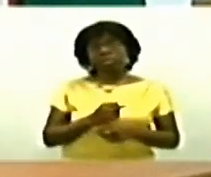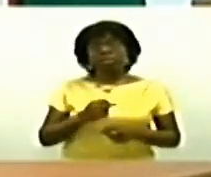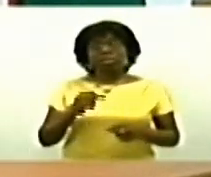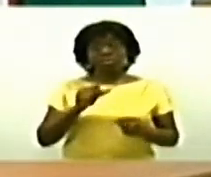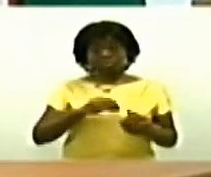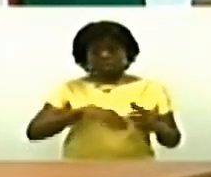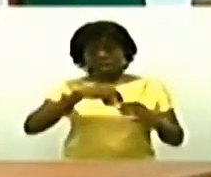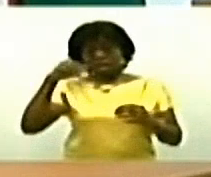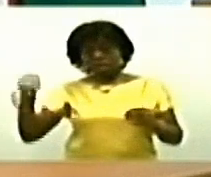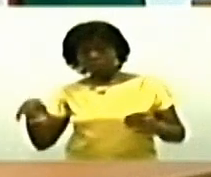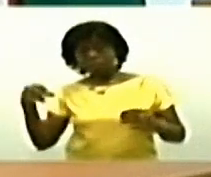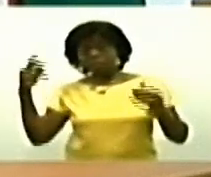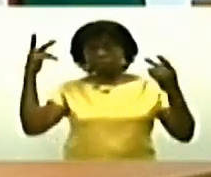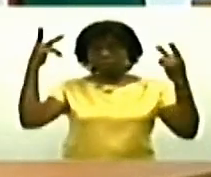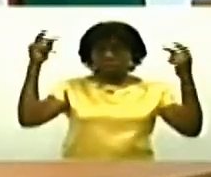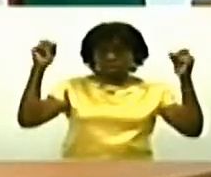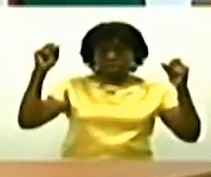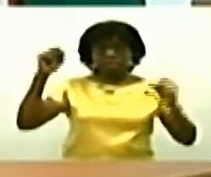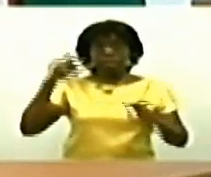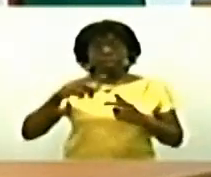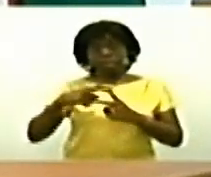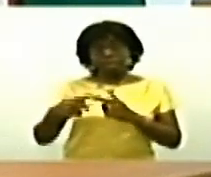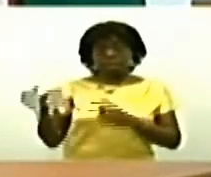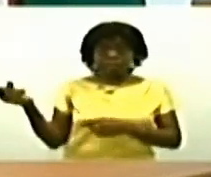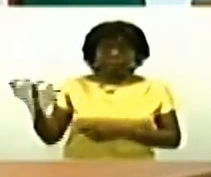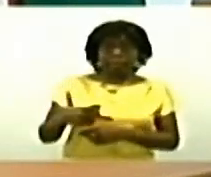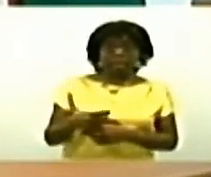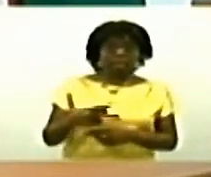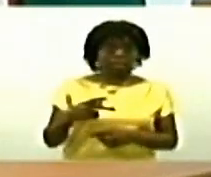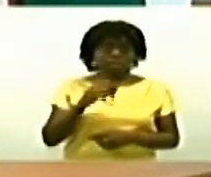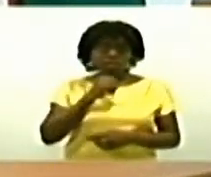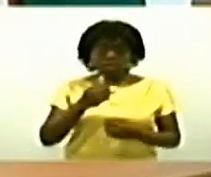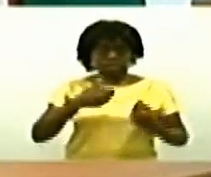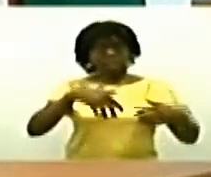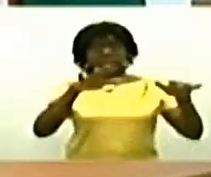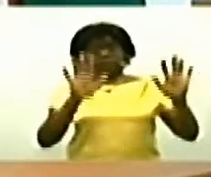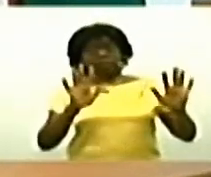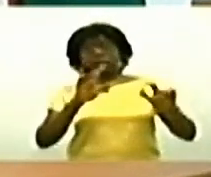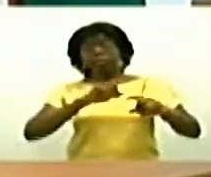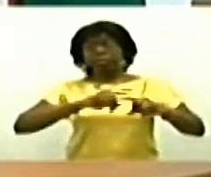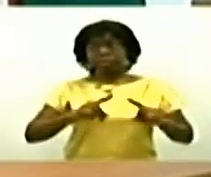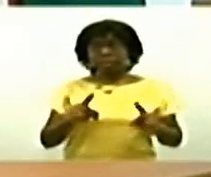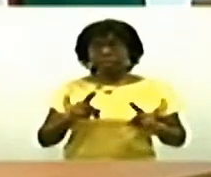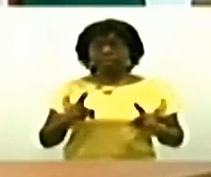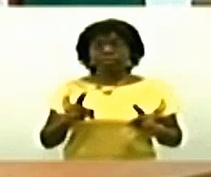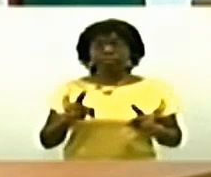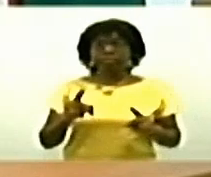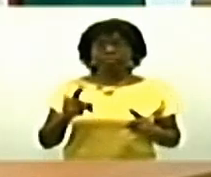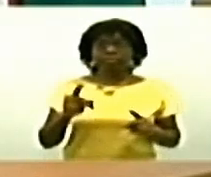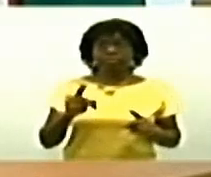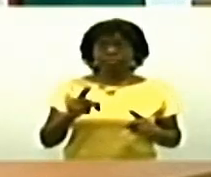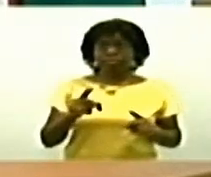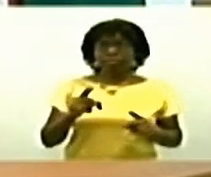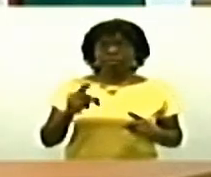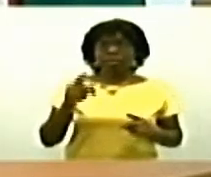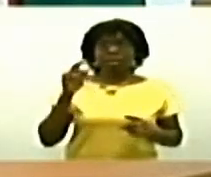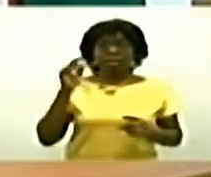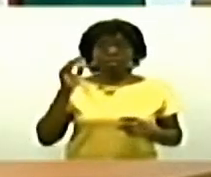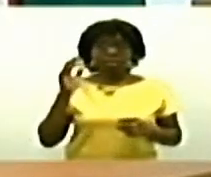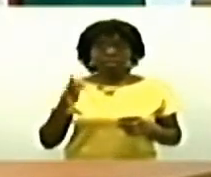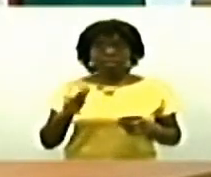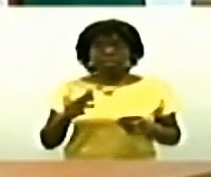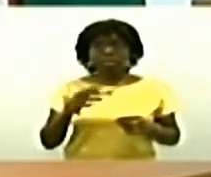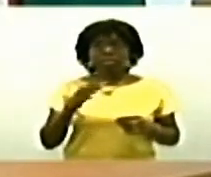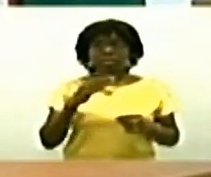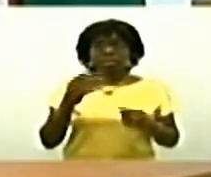politics and to come back, not that you would give up, but like a good long jumper, you have to trace your